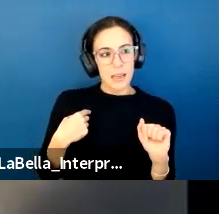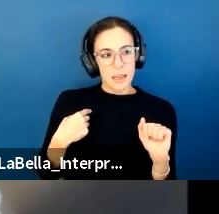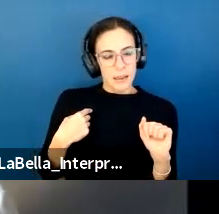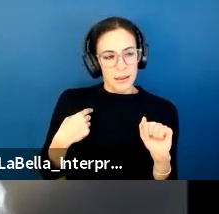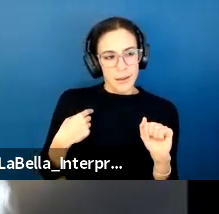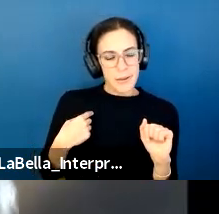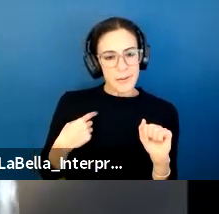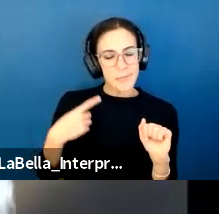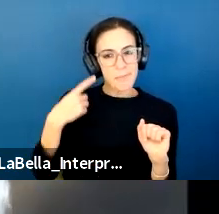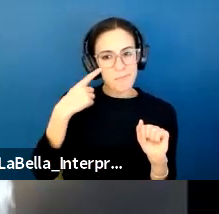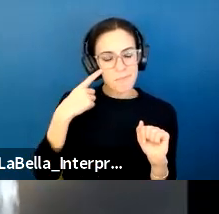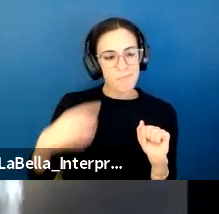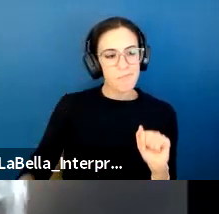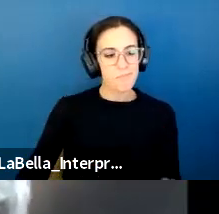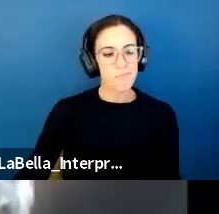the